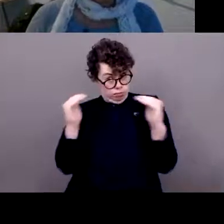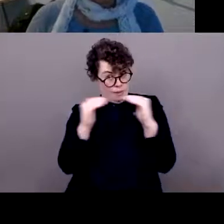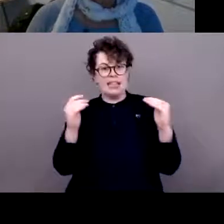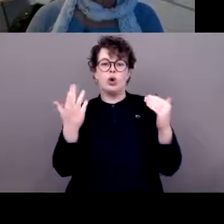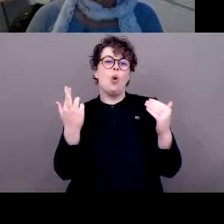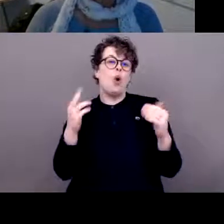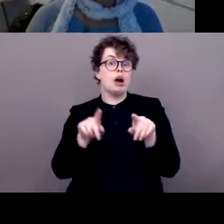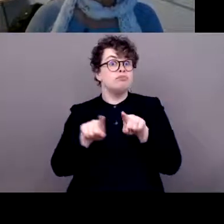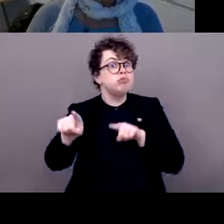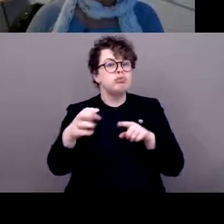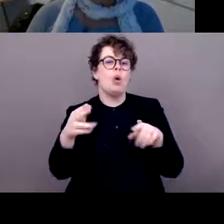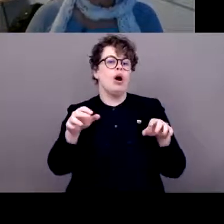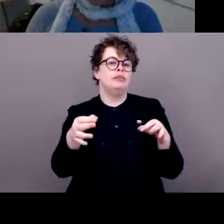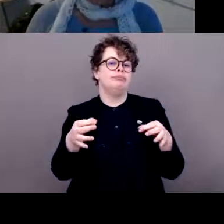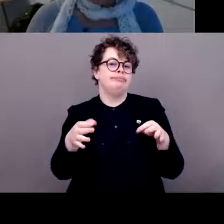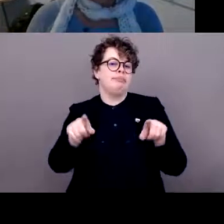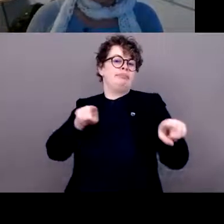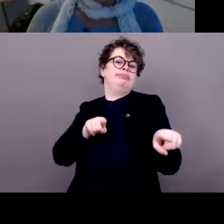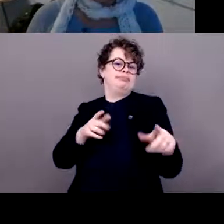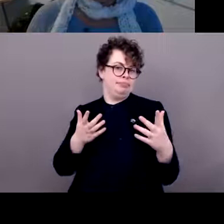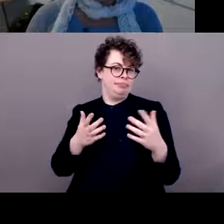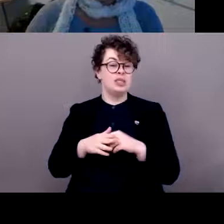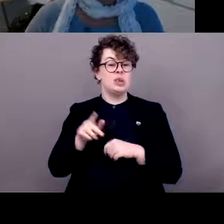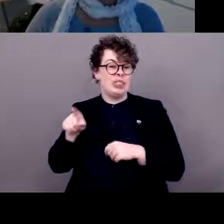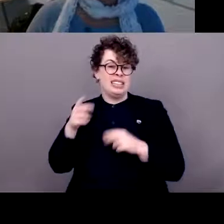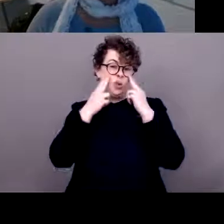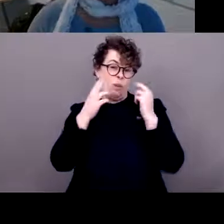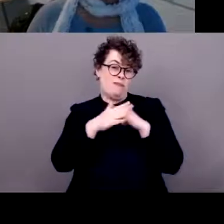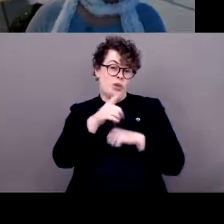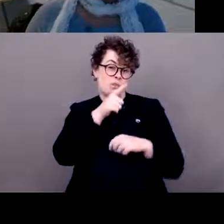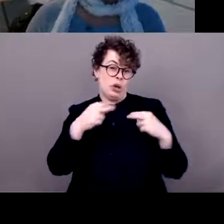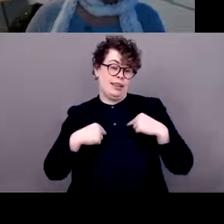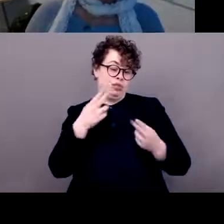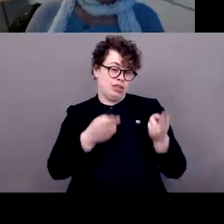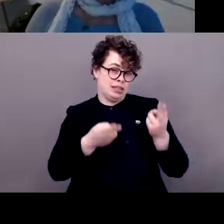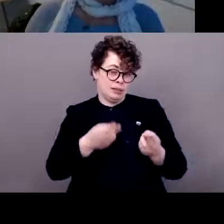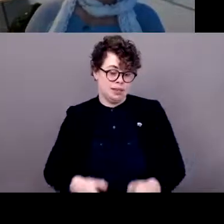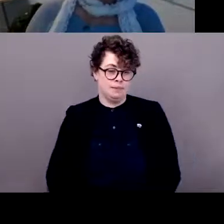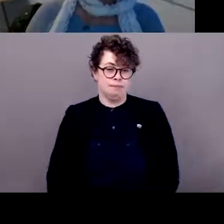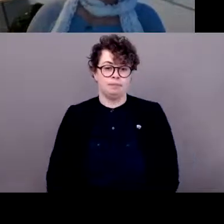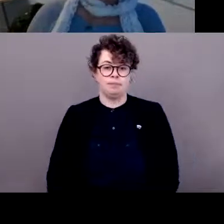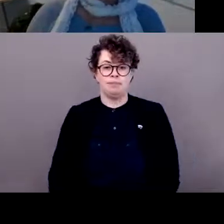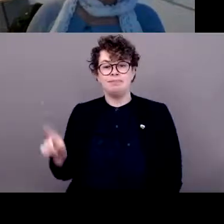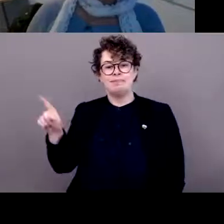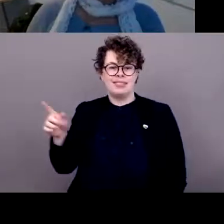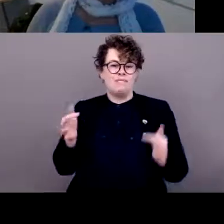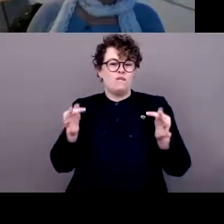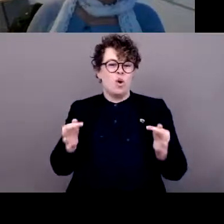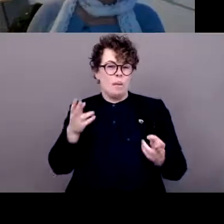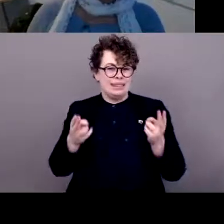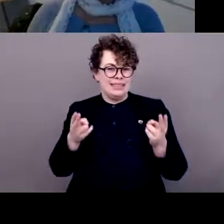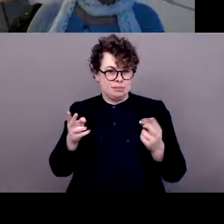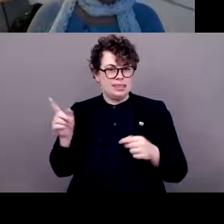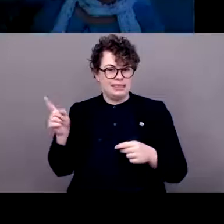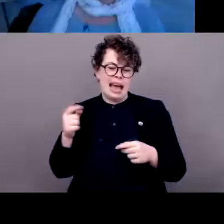is the normal situation when you're looking at spoken language. I talked a bit about formal assessments, and I talked